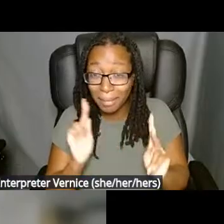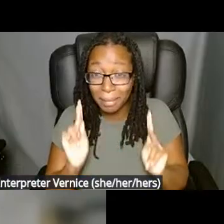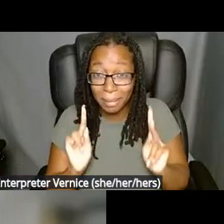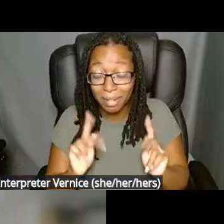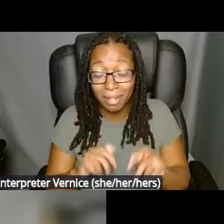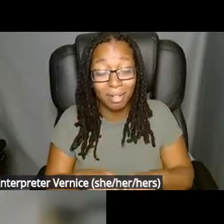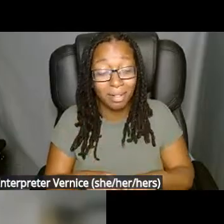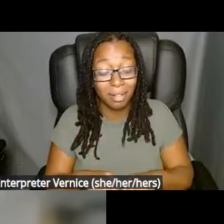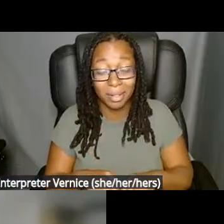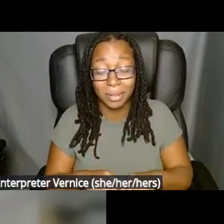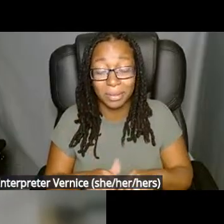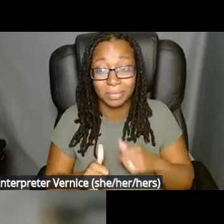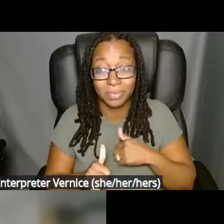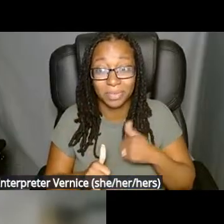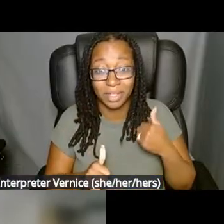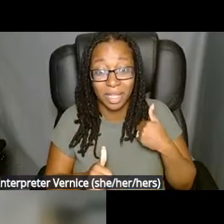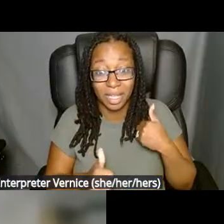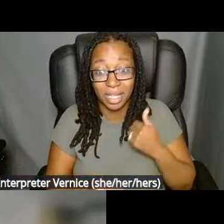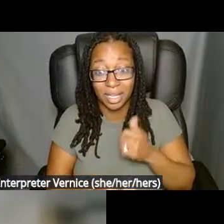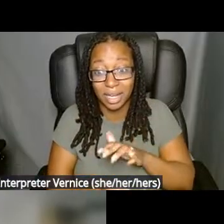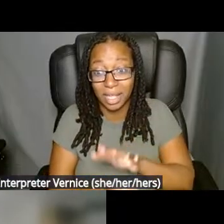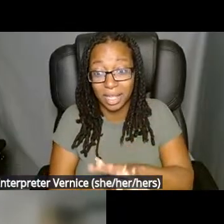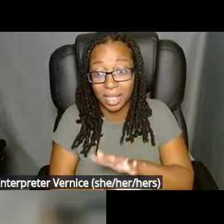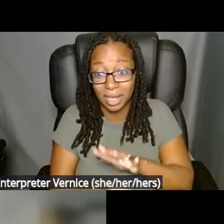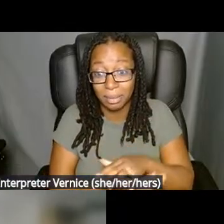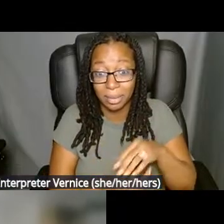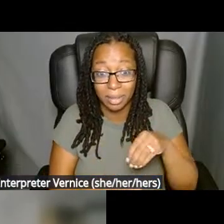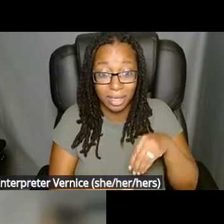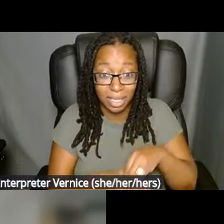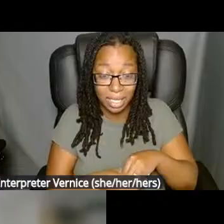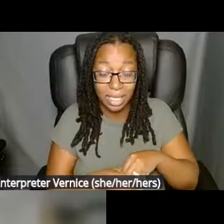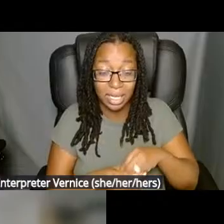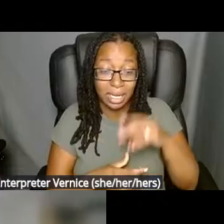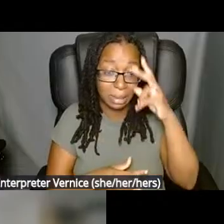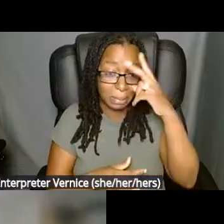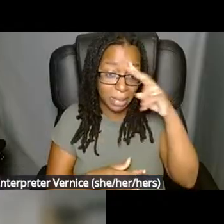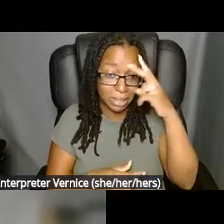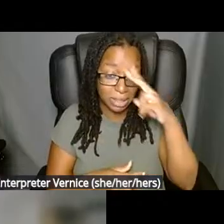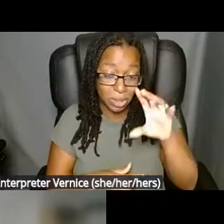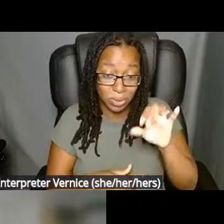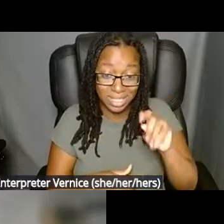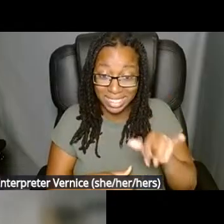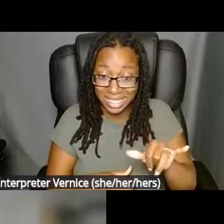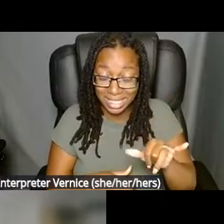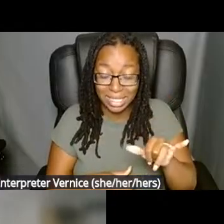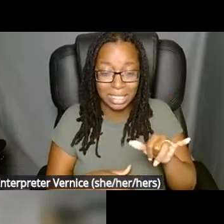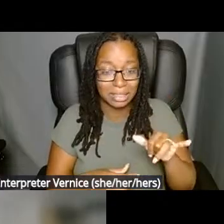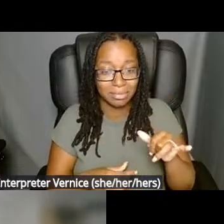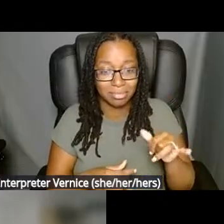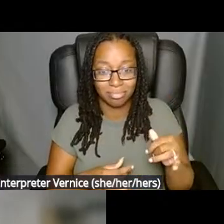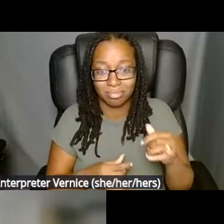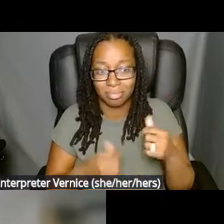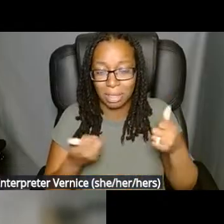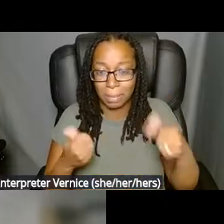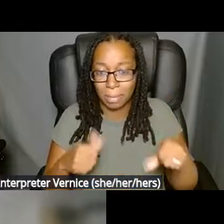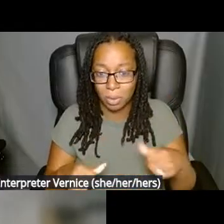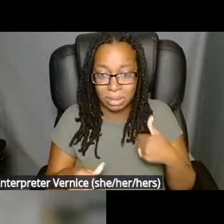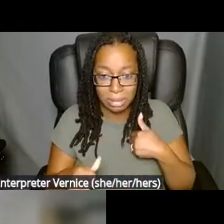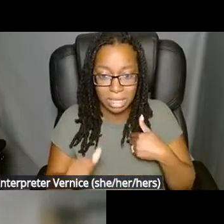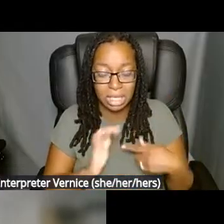a academic in Mexico City host me and just show me around their like mental